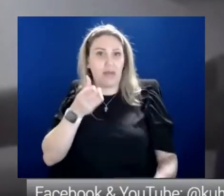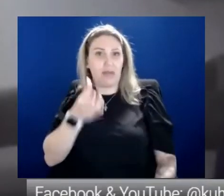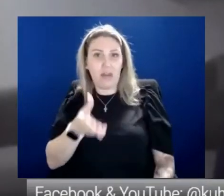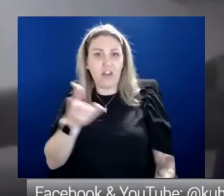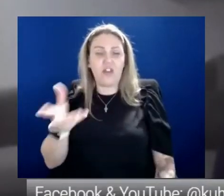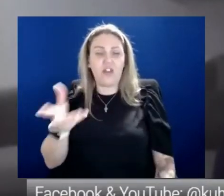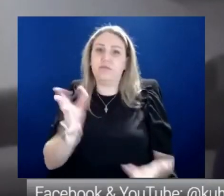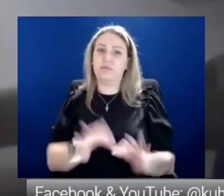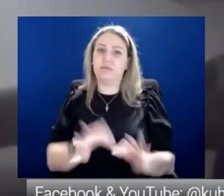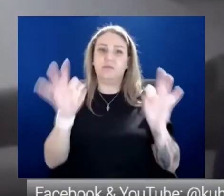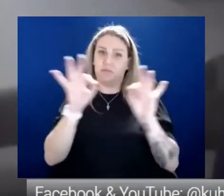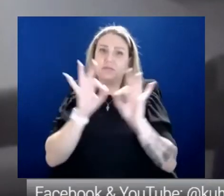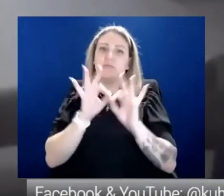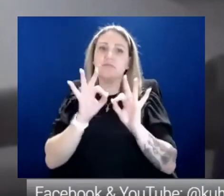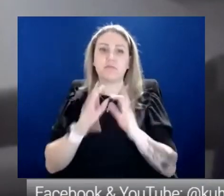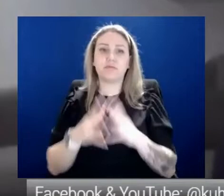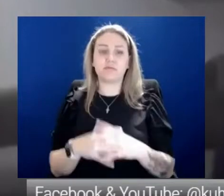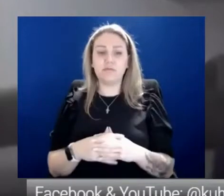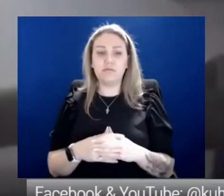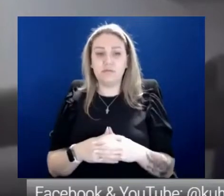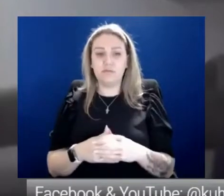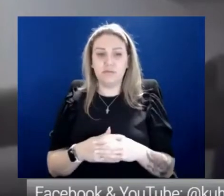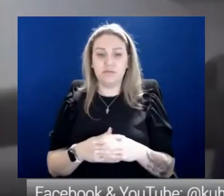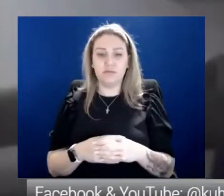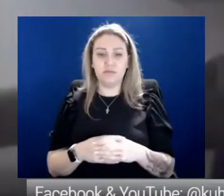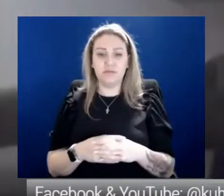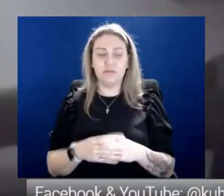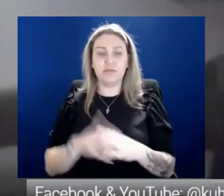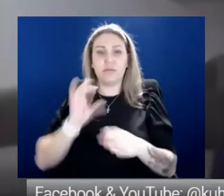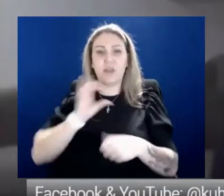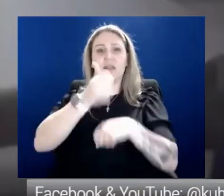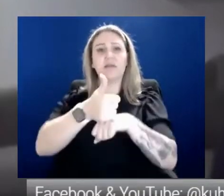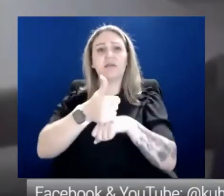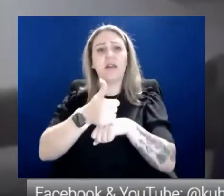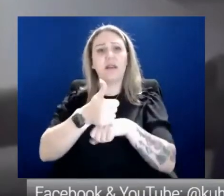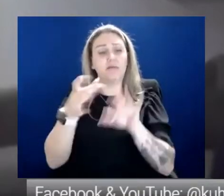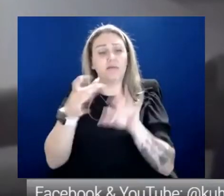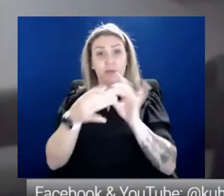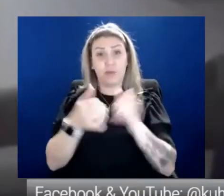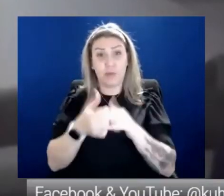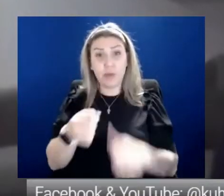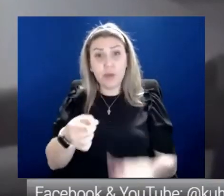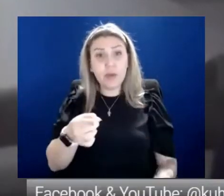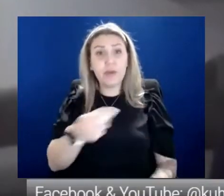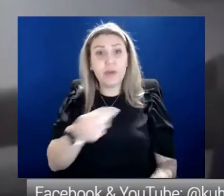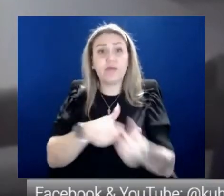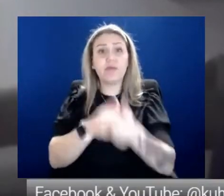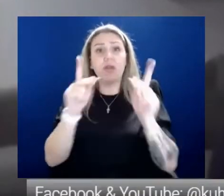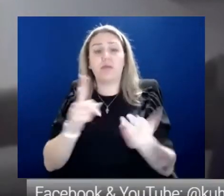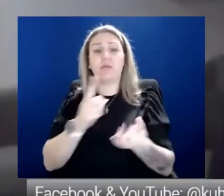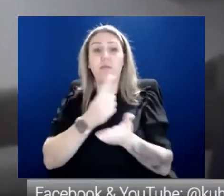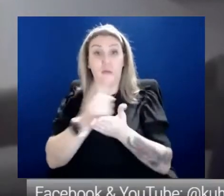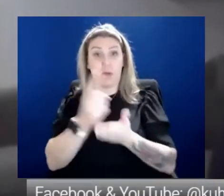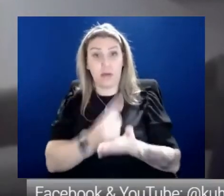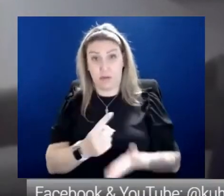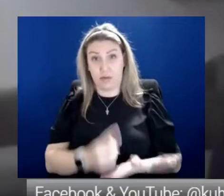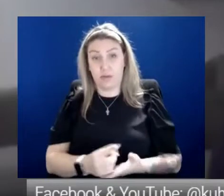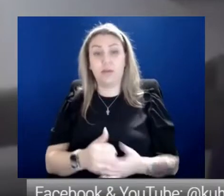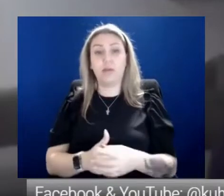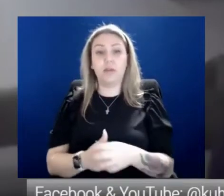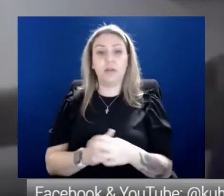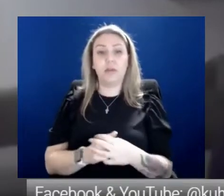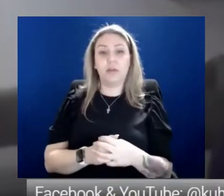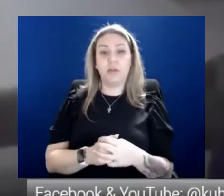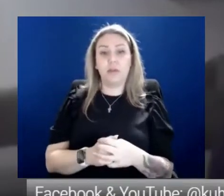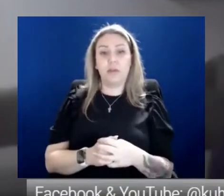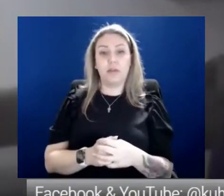key. And then I, established a relationship with her and followed up with her weekly. And